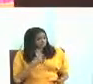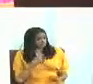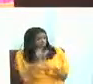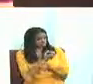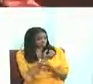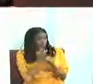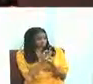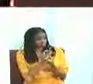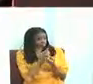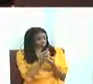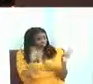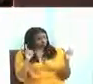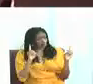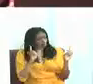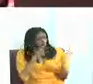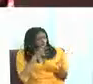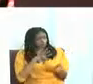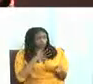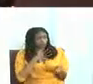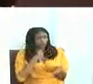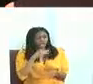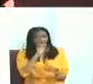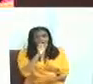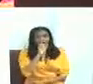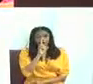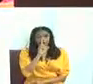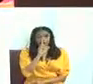as an adulterer, I put it out there.